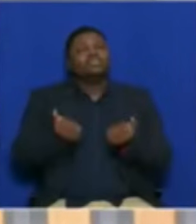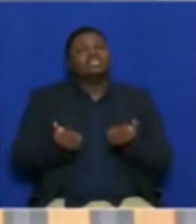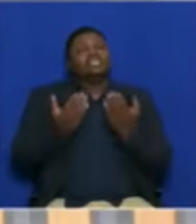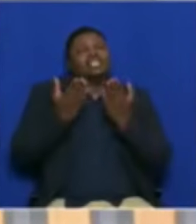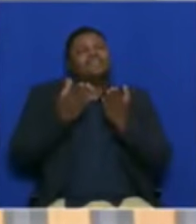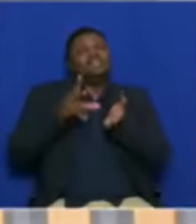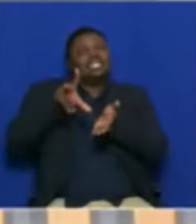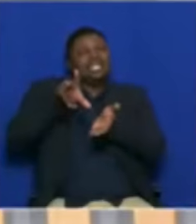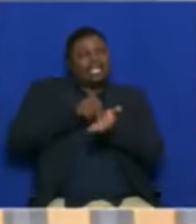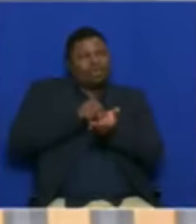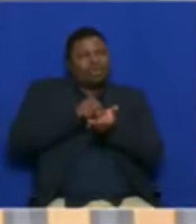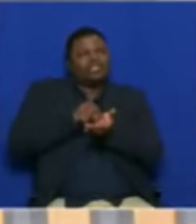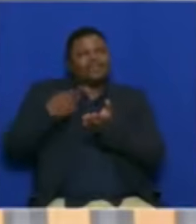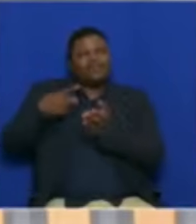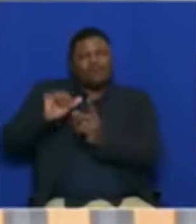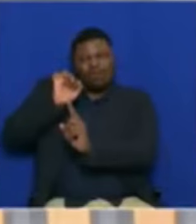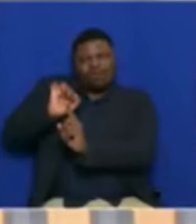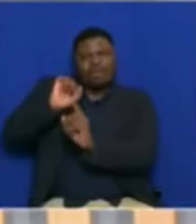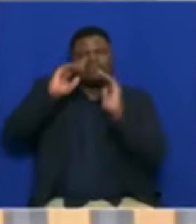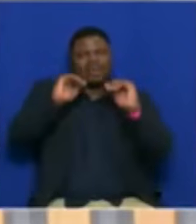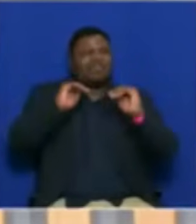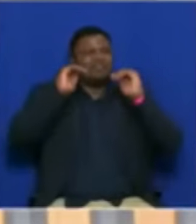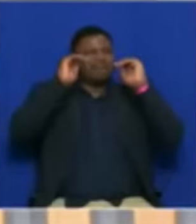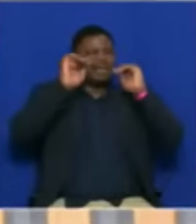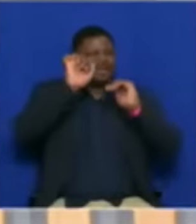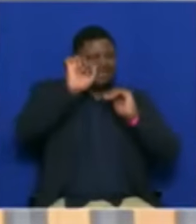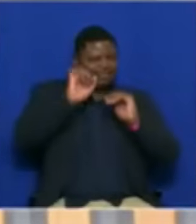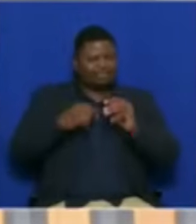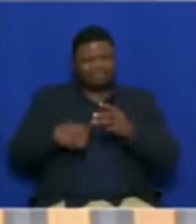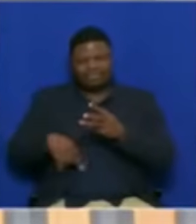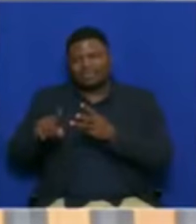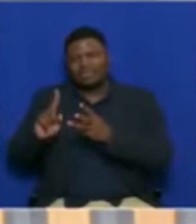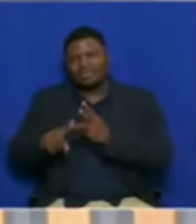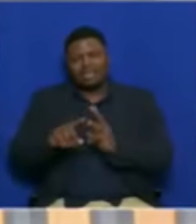then 4 SAPS 101 personal equipment